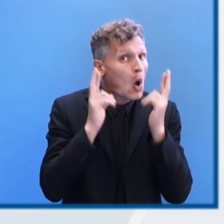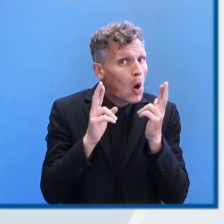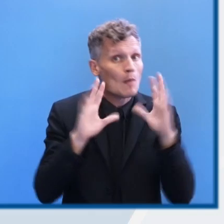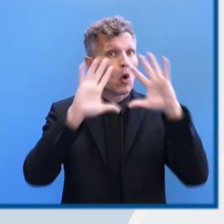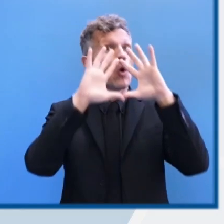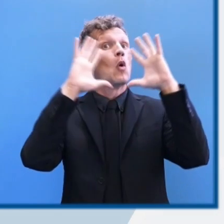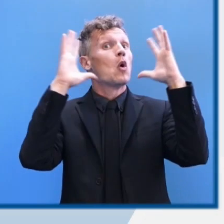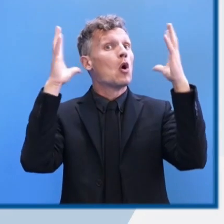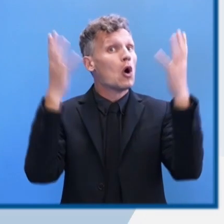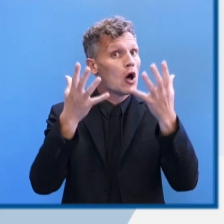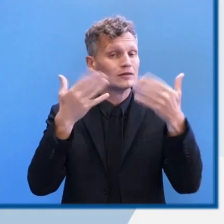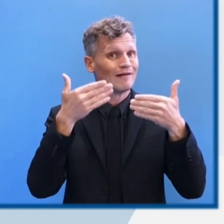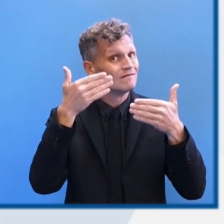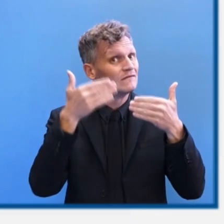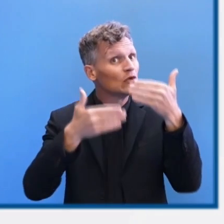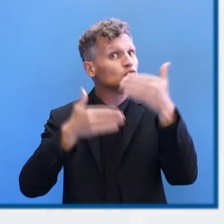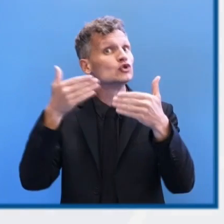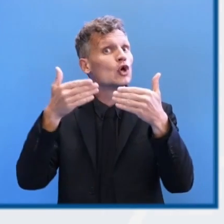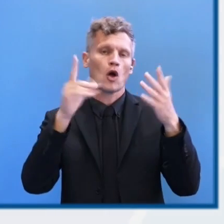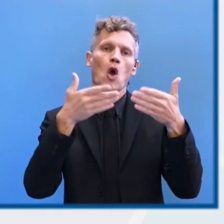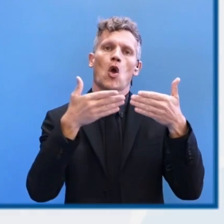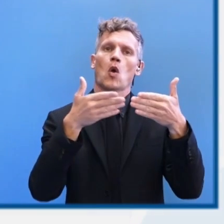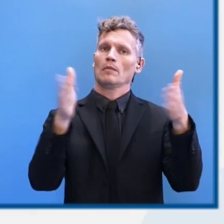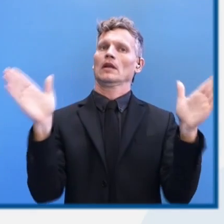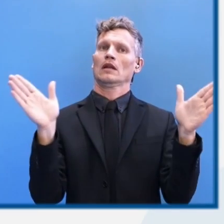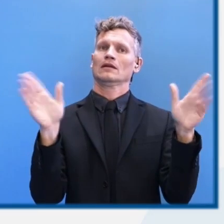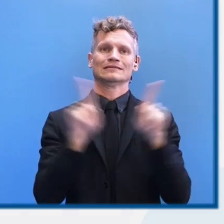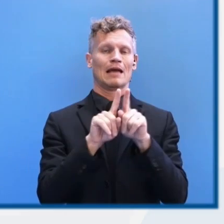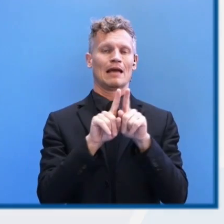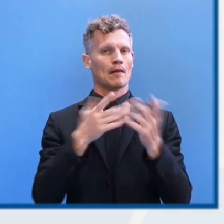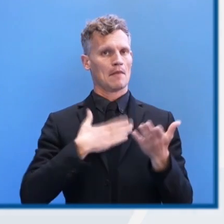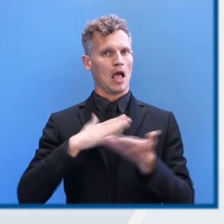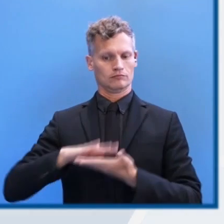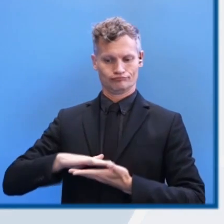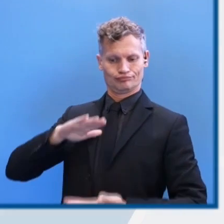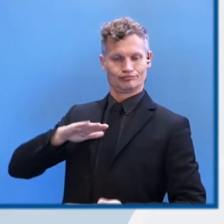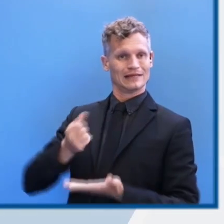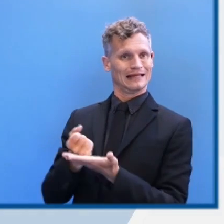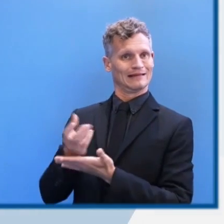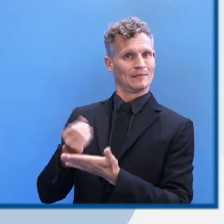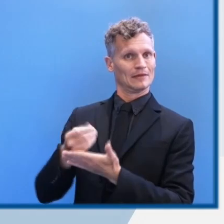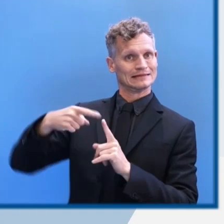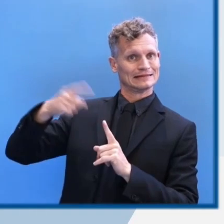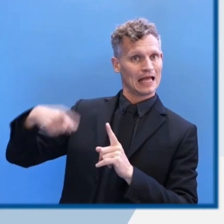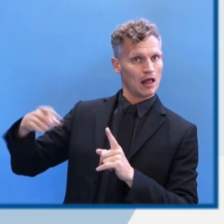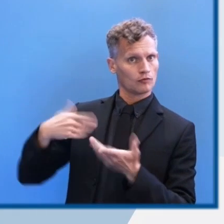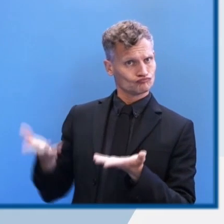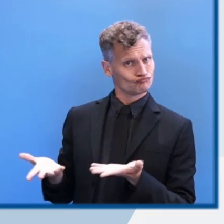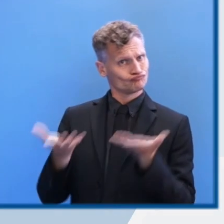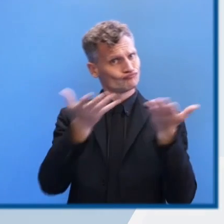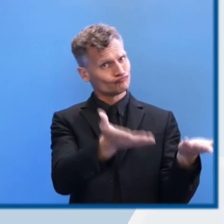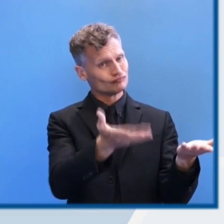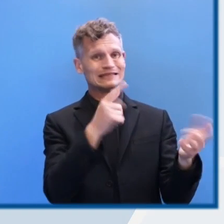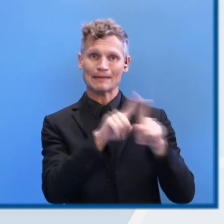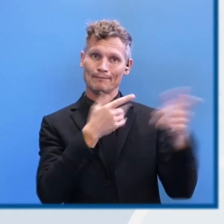important stepping stone in ensuring that we become more understanding of systemic